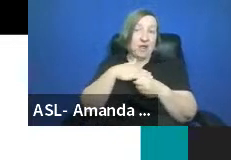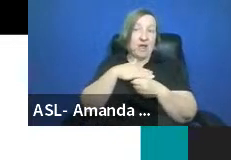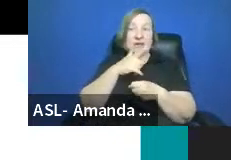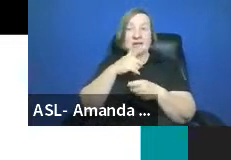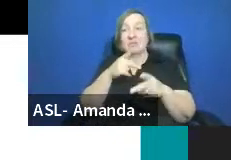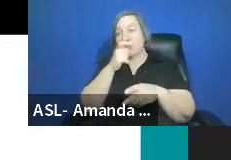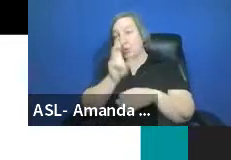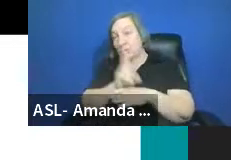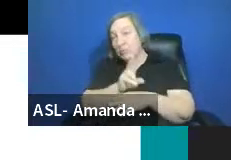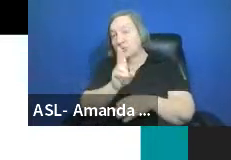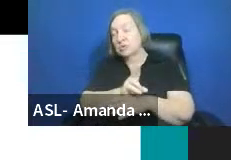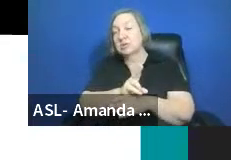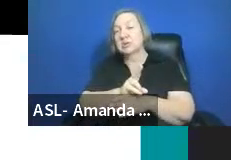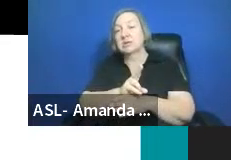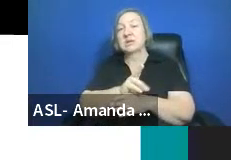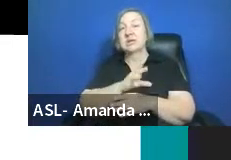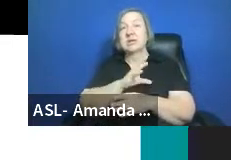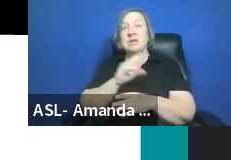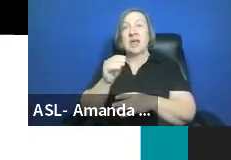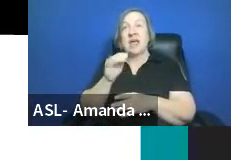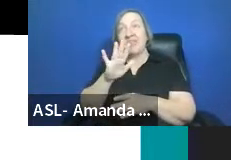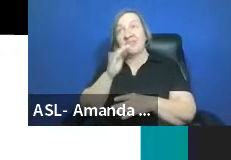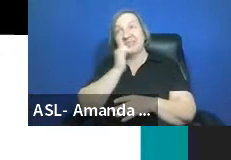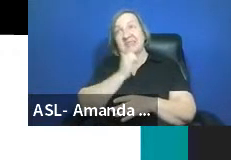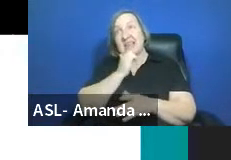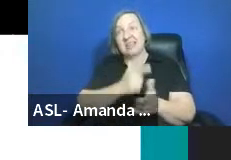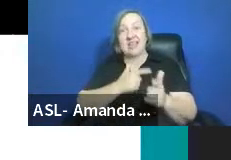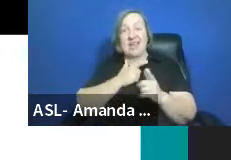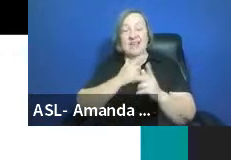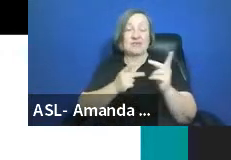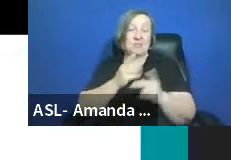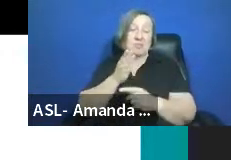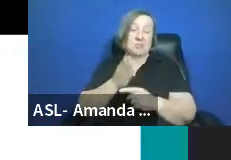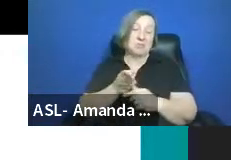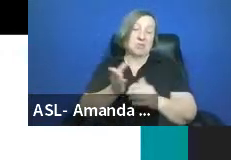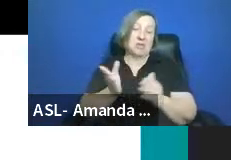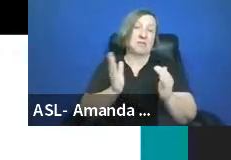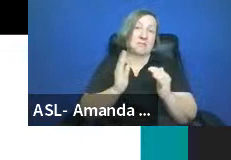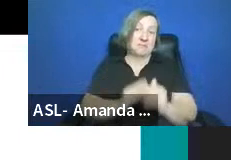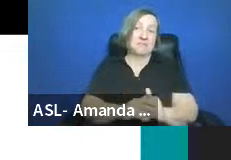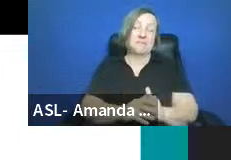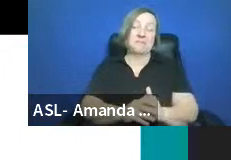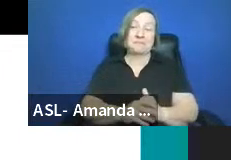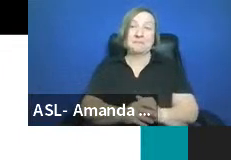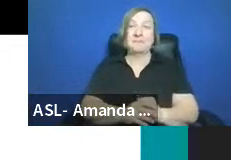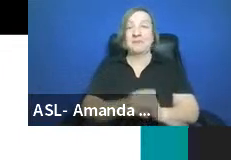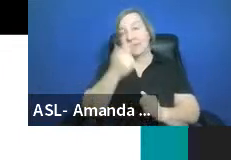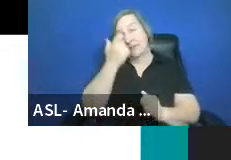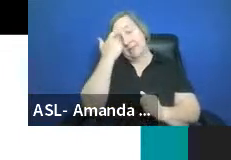it, and the daily lives of the people here. So next scale.